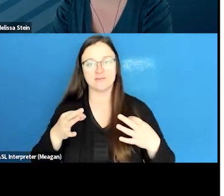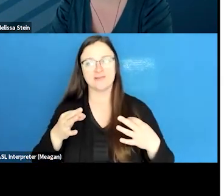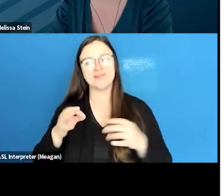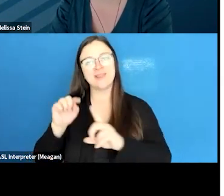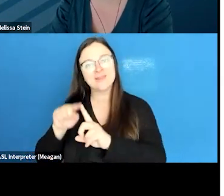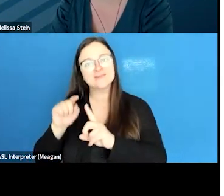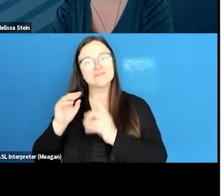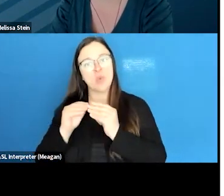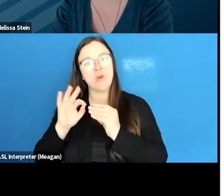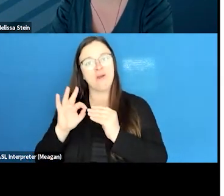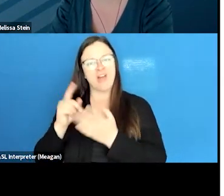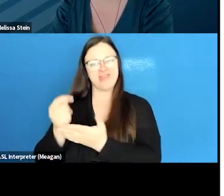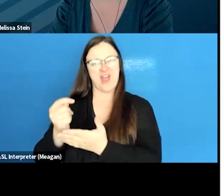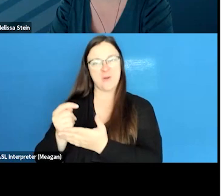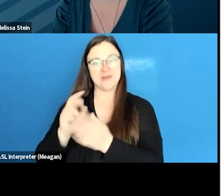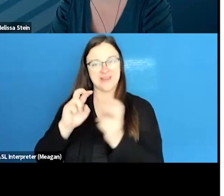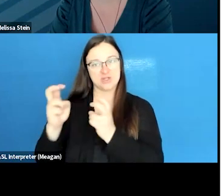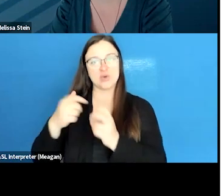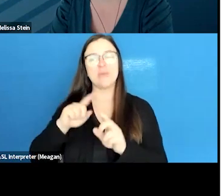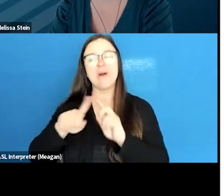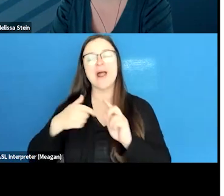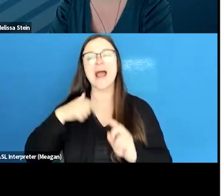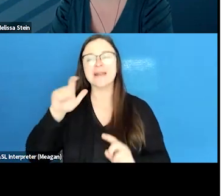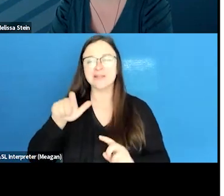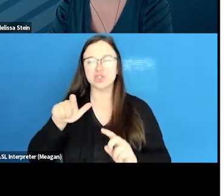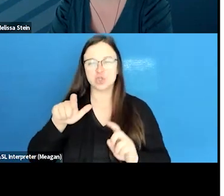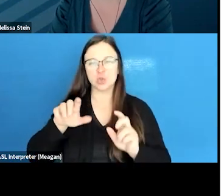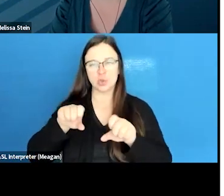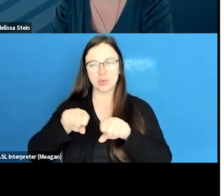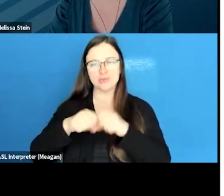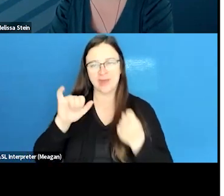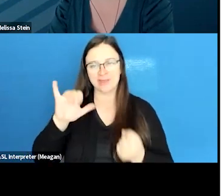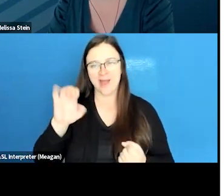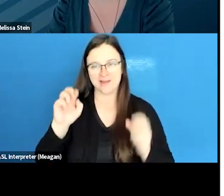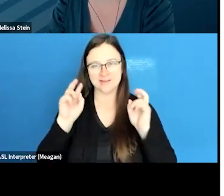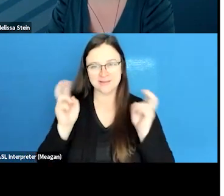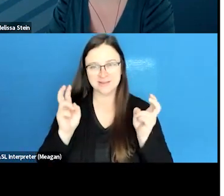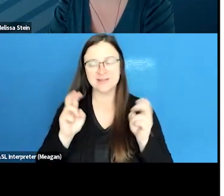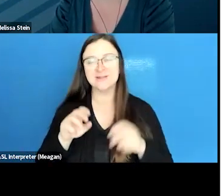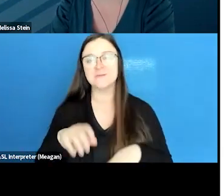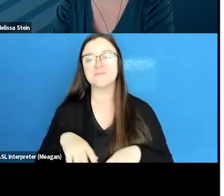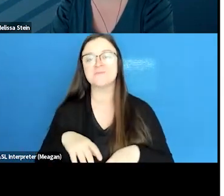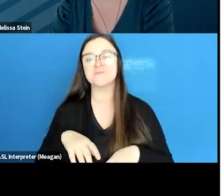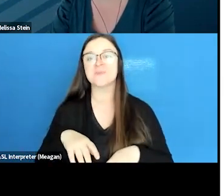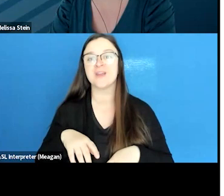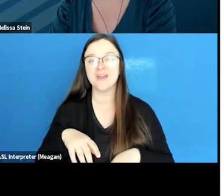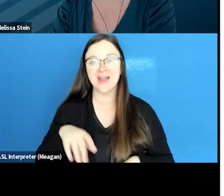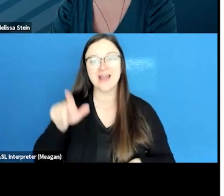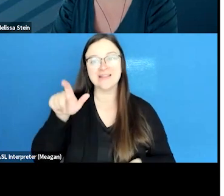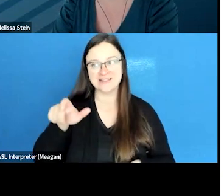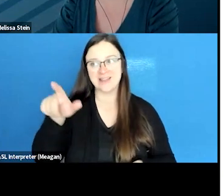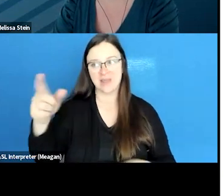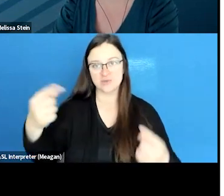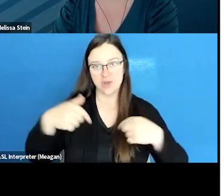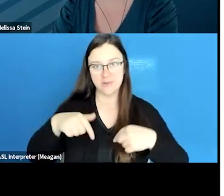issue. But I needed to break the ice. I needed to bring them in and at least make their referral, and they wouldn't go unless they came to court. So